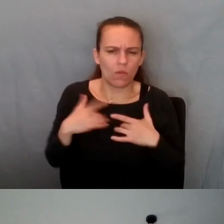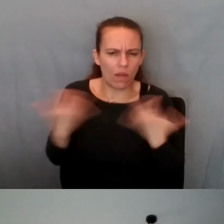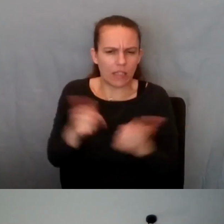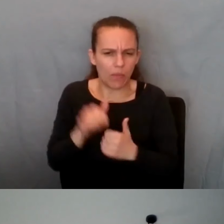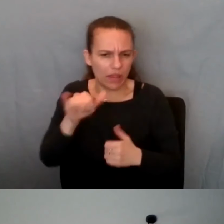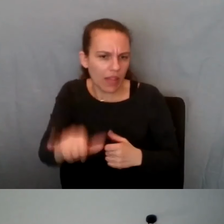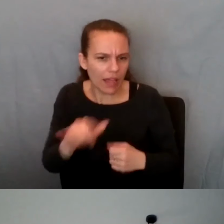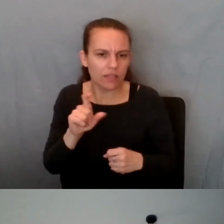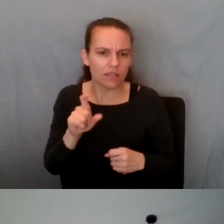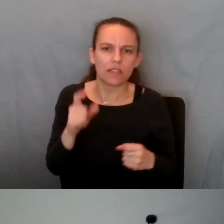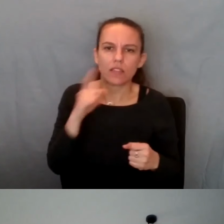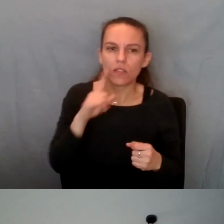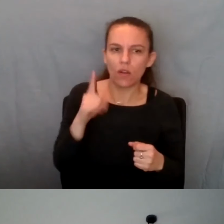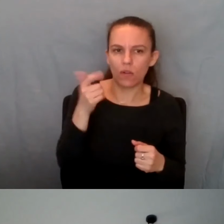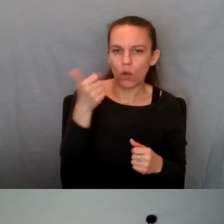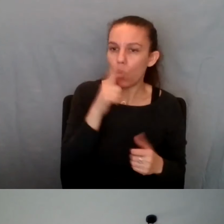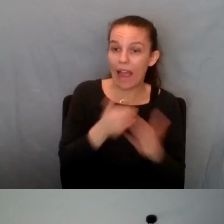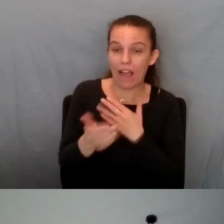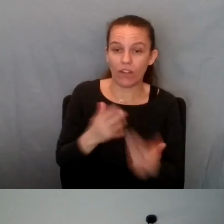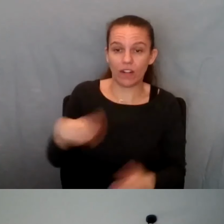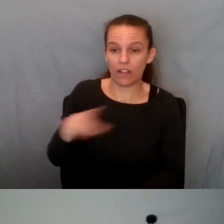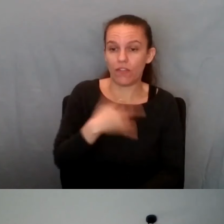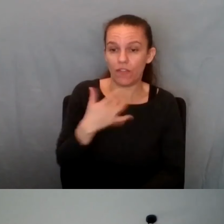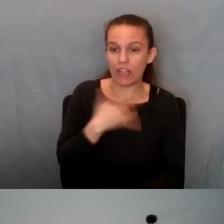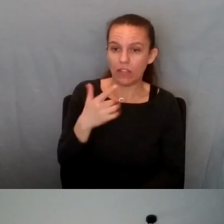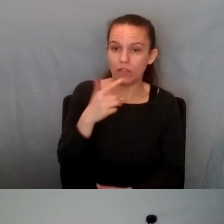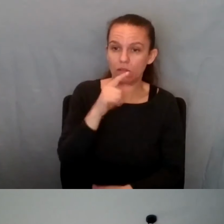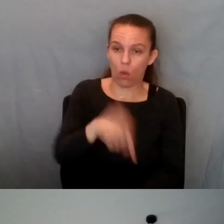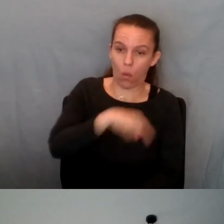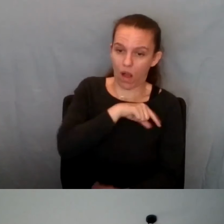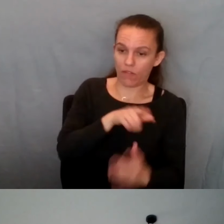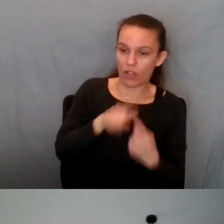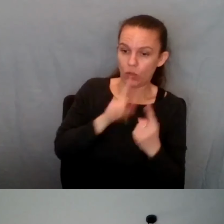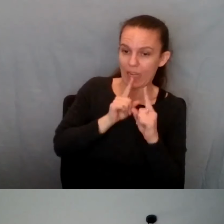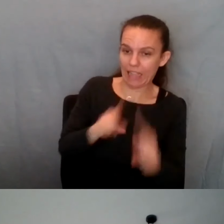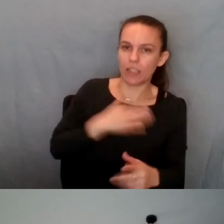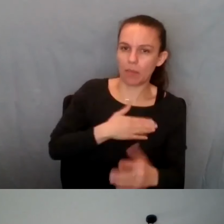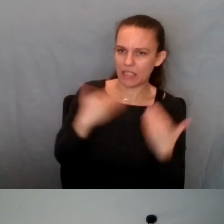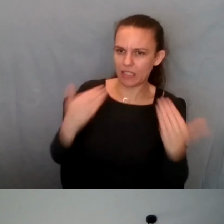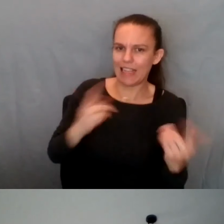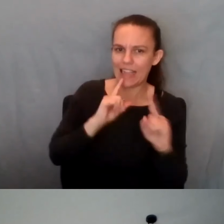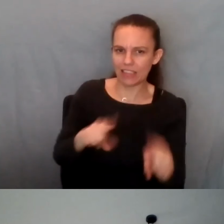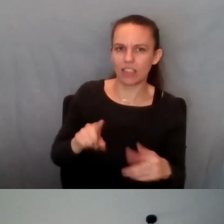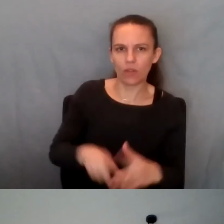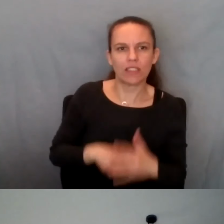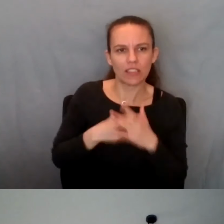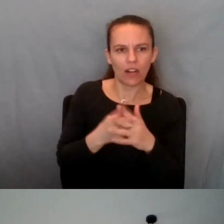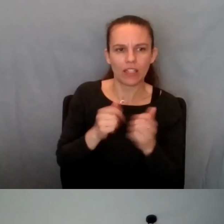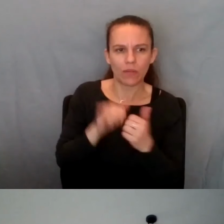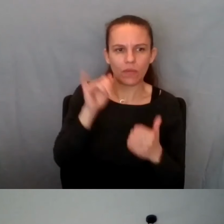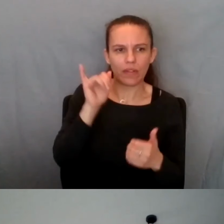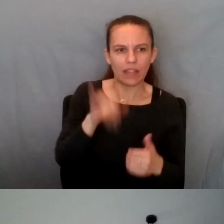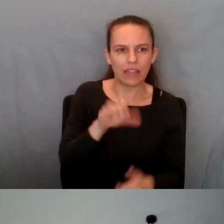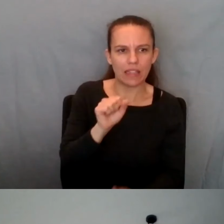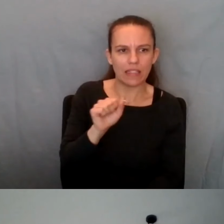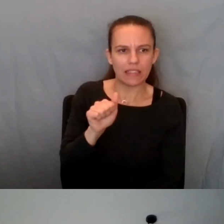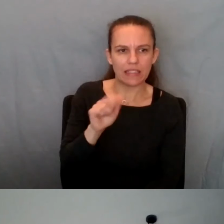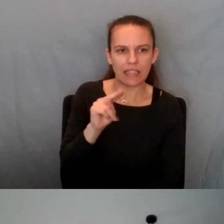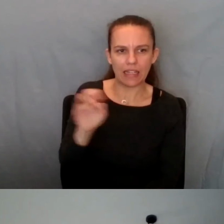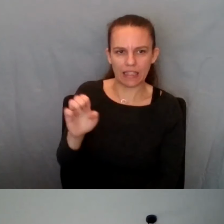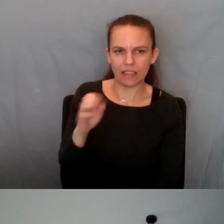more qualified, please take the question, please. Starting with Sana. Okay, go ahead, please.